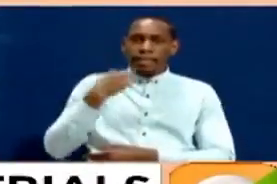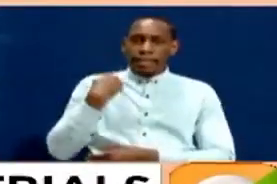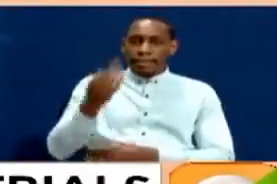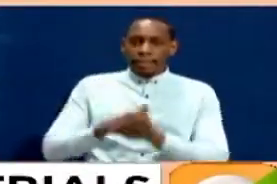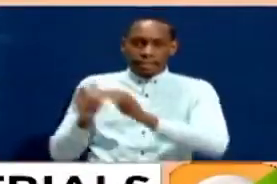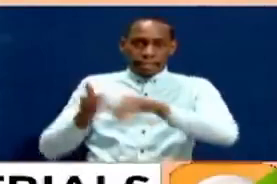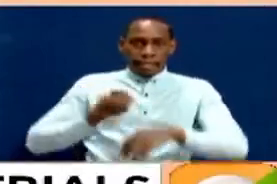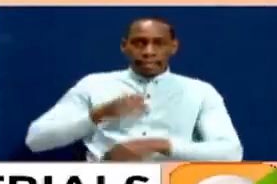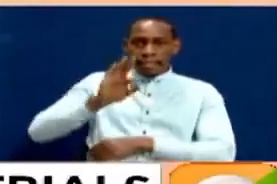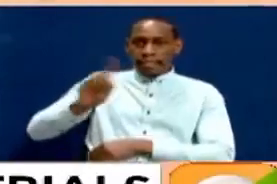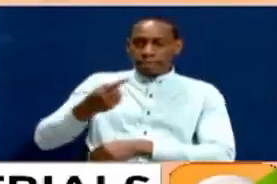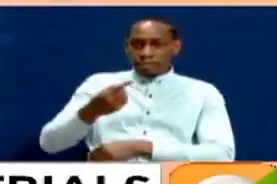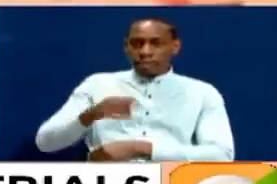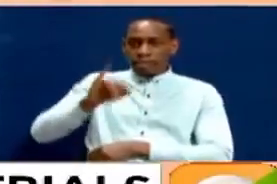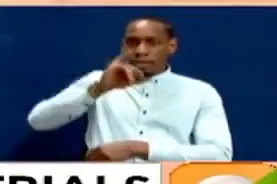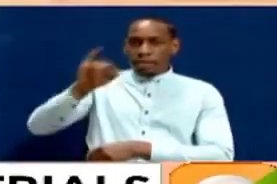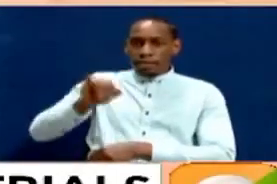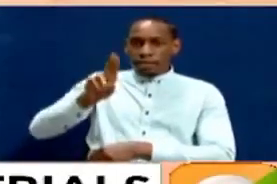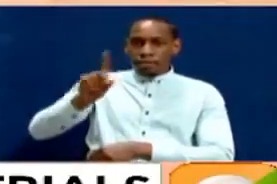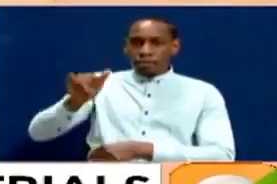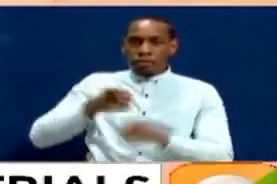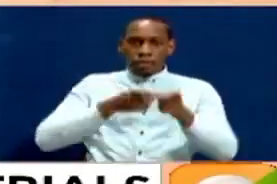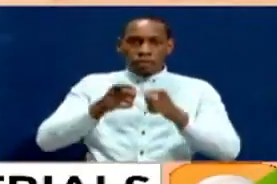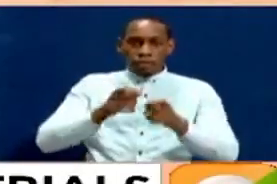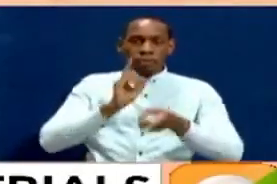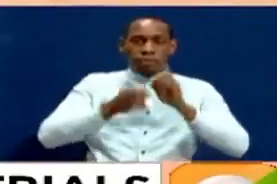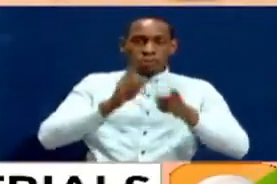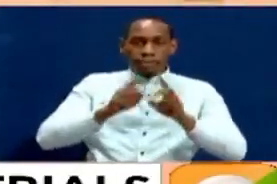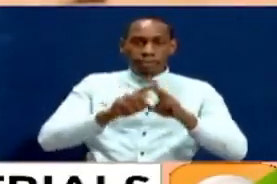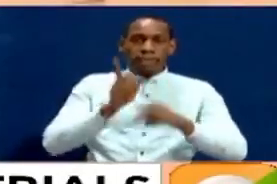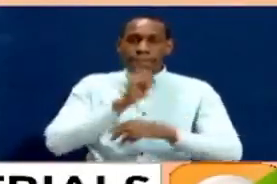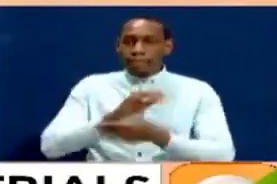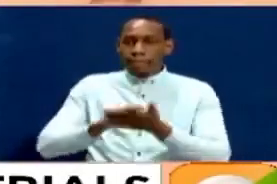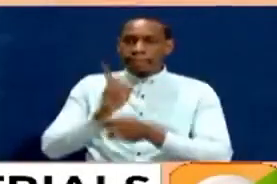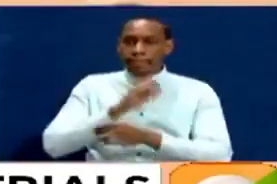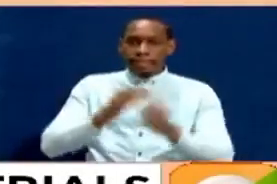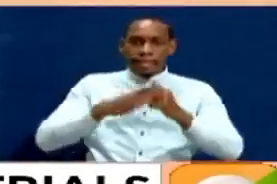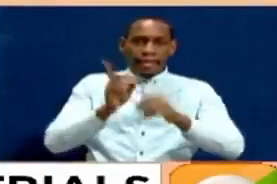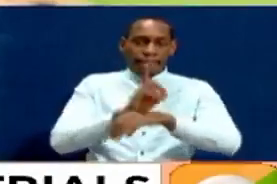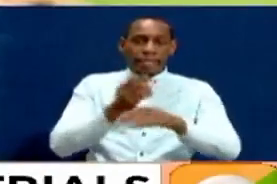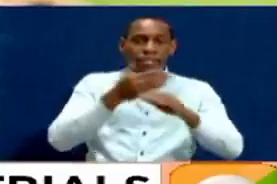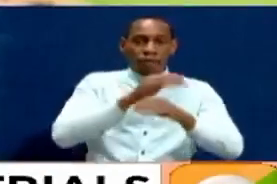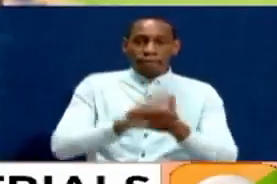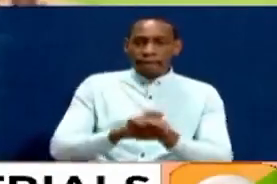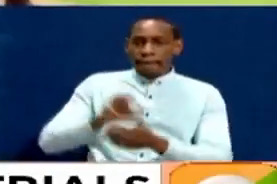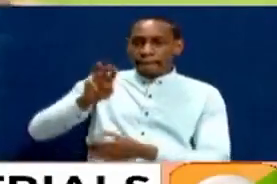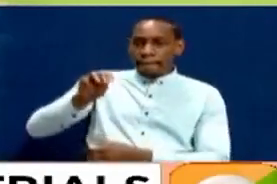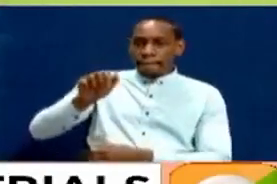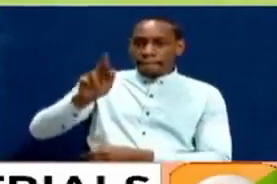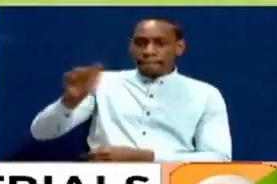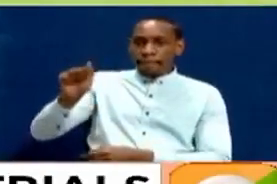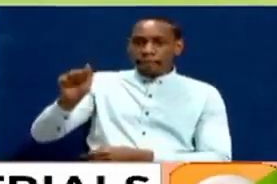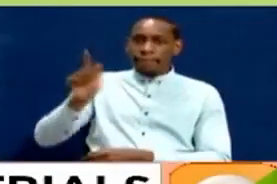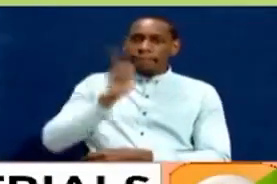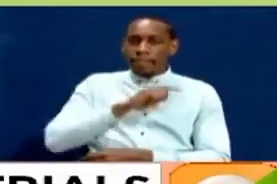girls 3000 meters, Judy Chepkoech dominated the race from start to finish, clocking 9 minutes 2.8 seconds. Marion Cheruiyot crossed